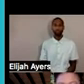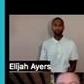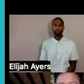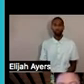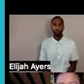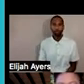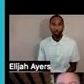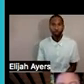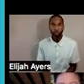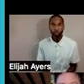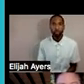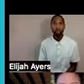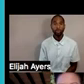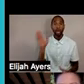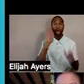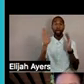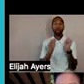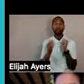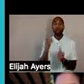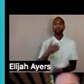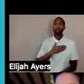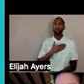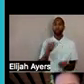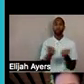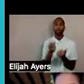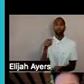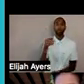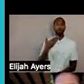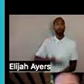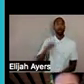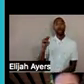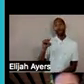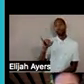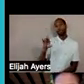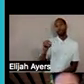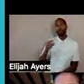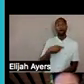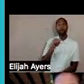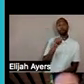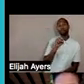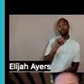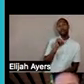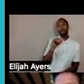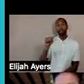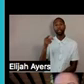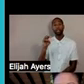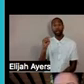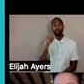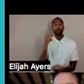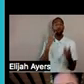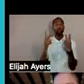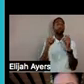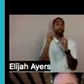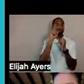Hi, everyone. So happy to be here with you all. I'm Miro. My pronouns are they, them. For a visual description